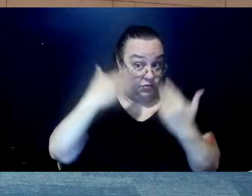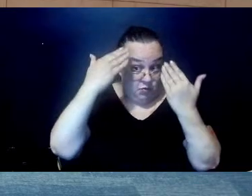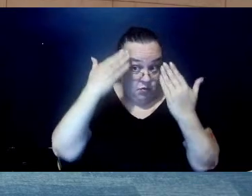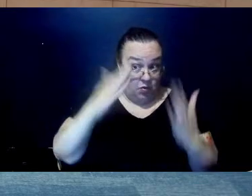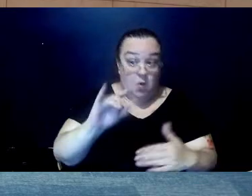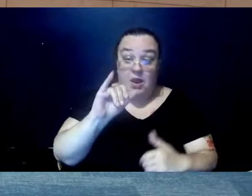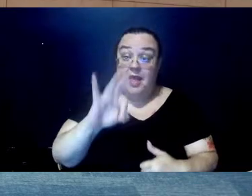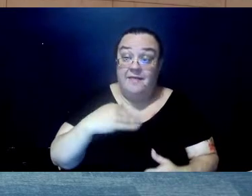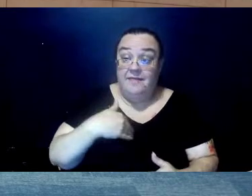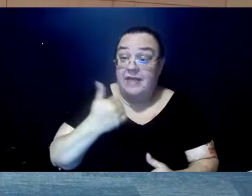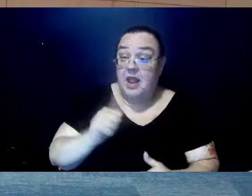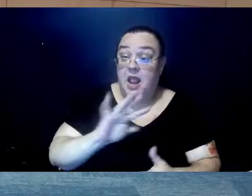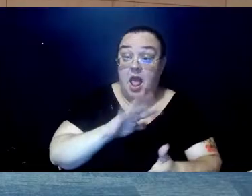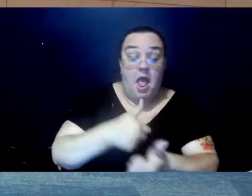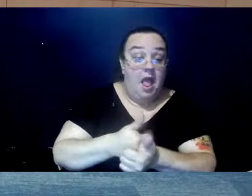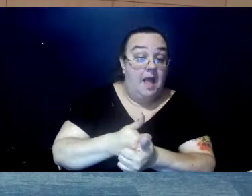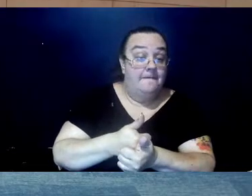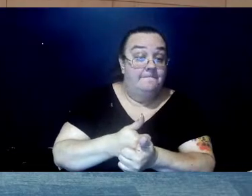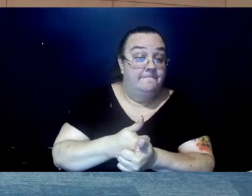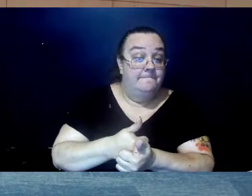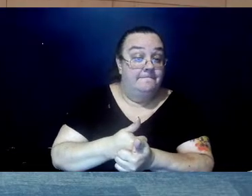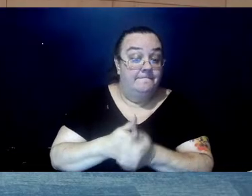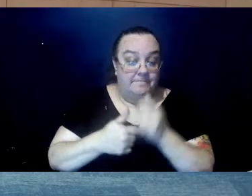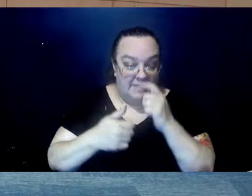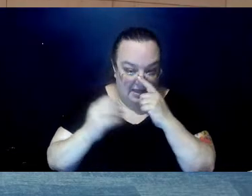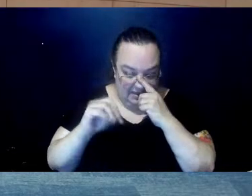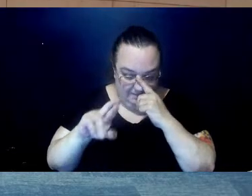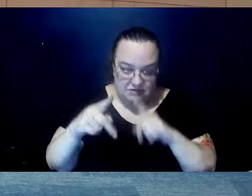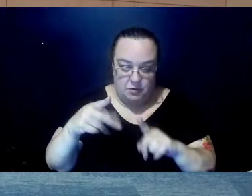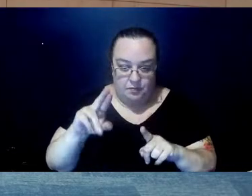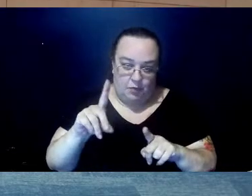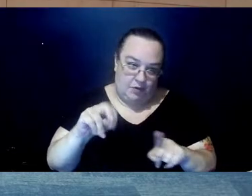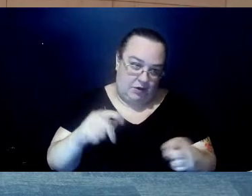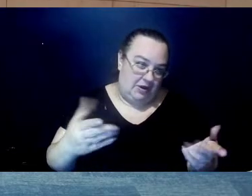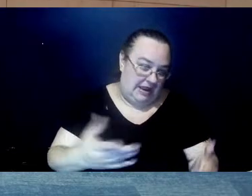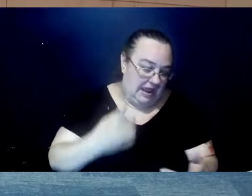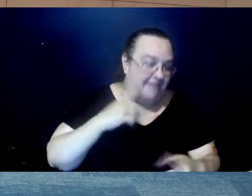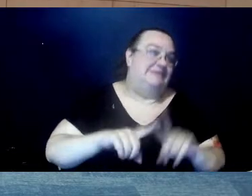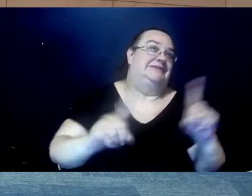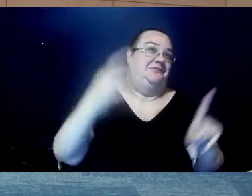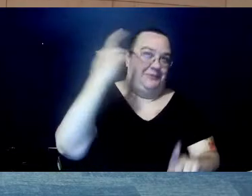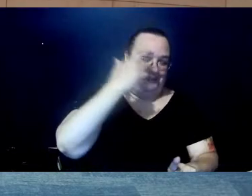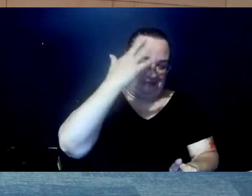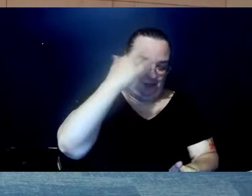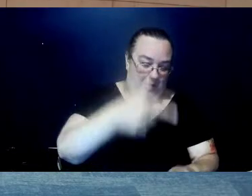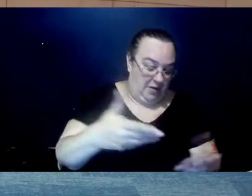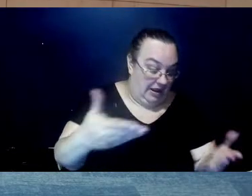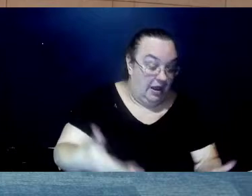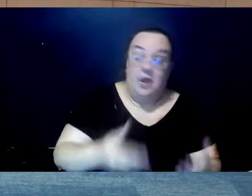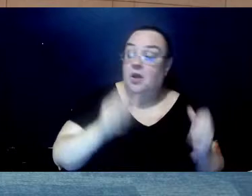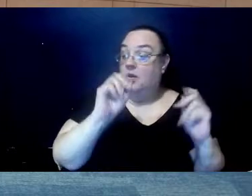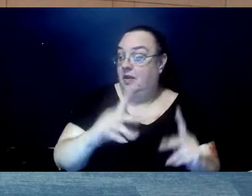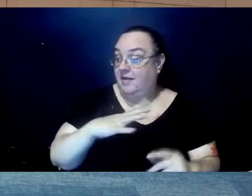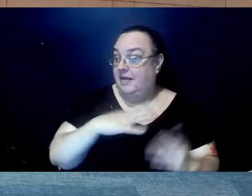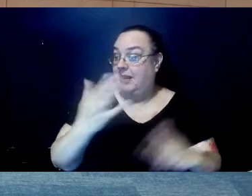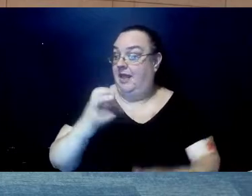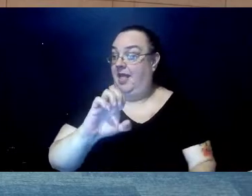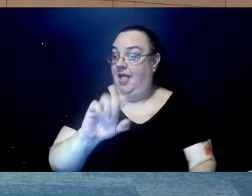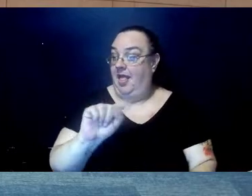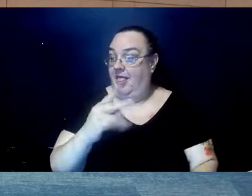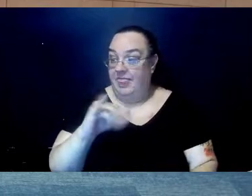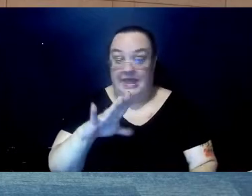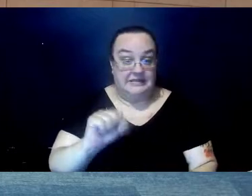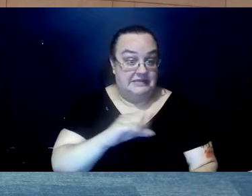updates. Mr. Pruden, you're here for a different reason. Okay. All right, Ethics Commission, are there